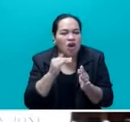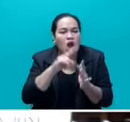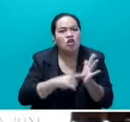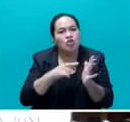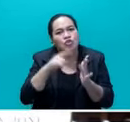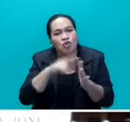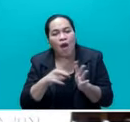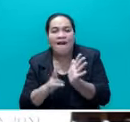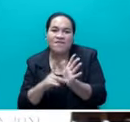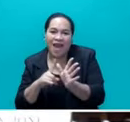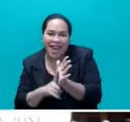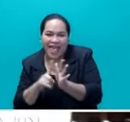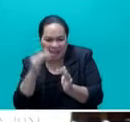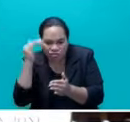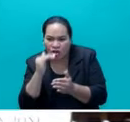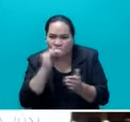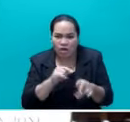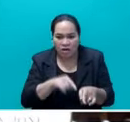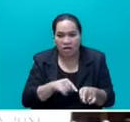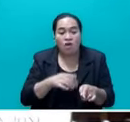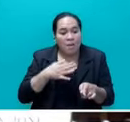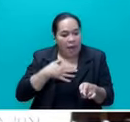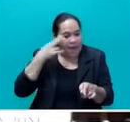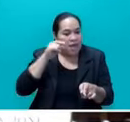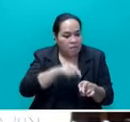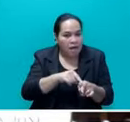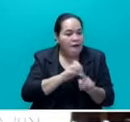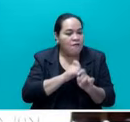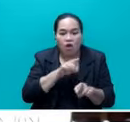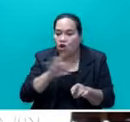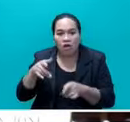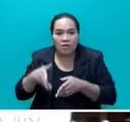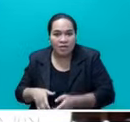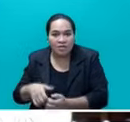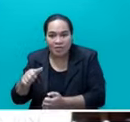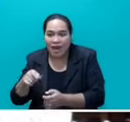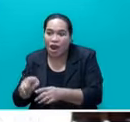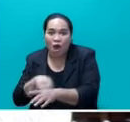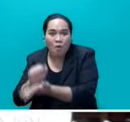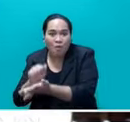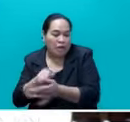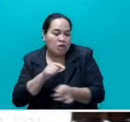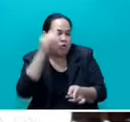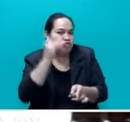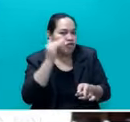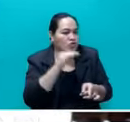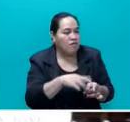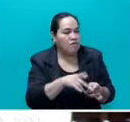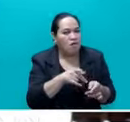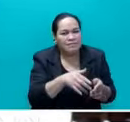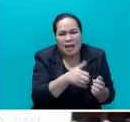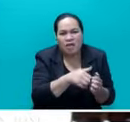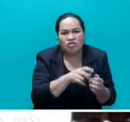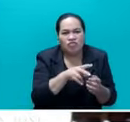Vale, and that's the name that I have in my driving license, it does not mean that by the coming of this particular provision, that